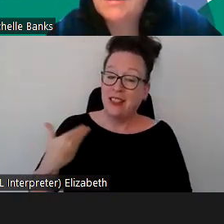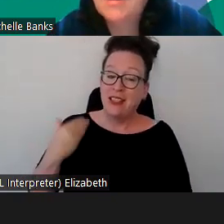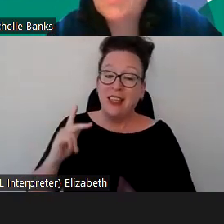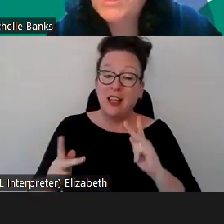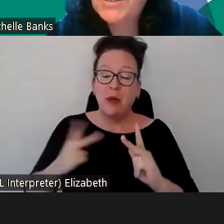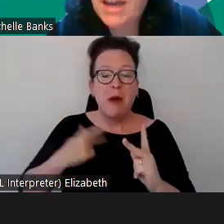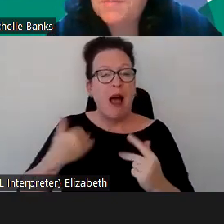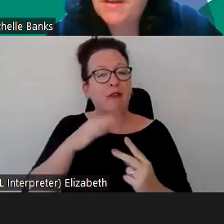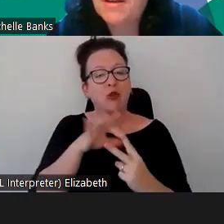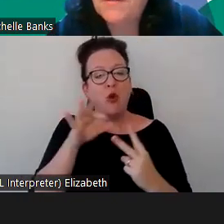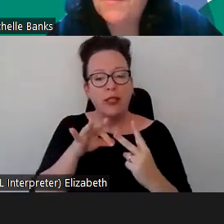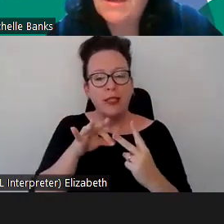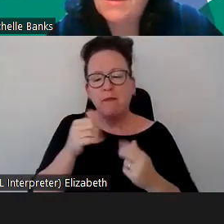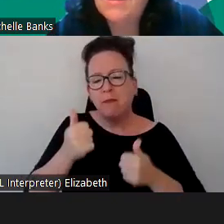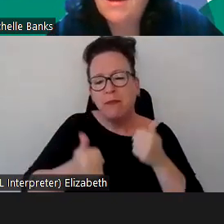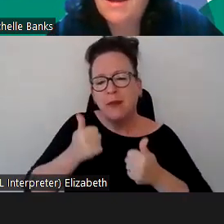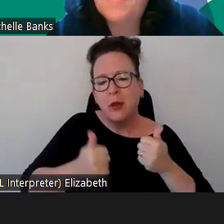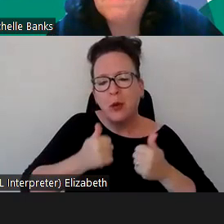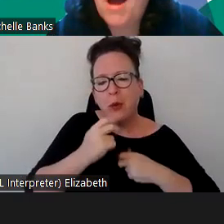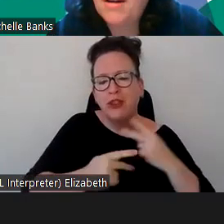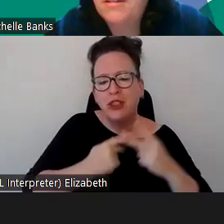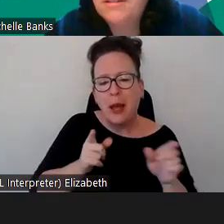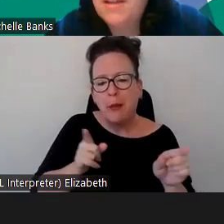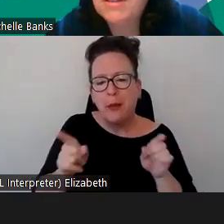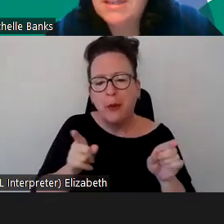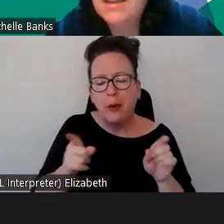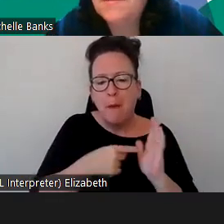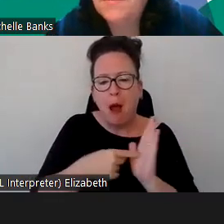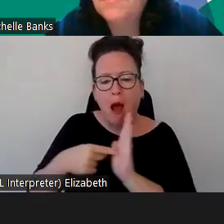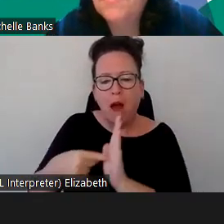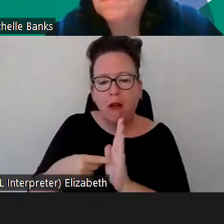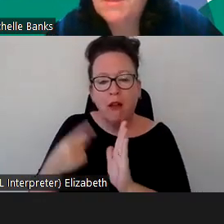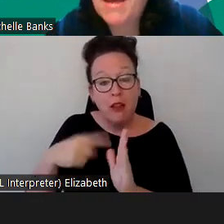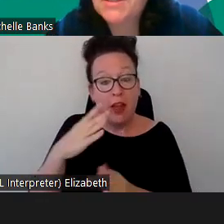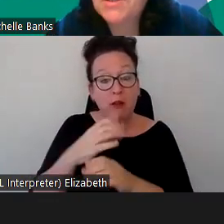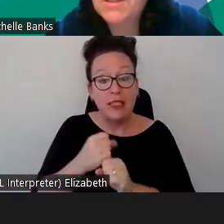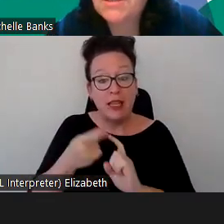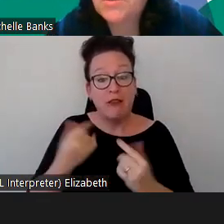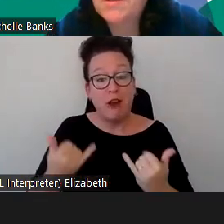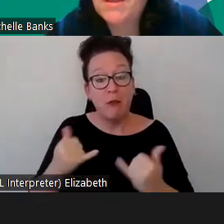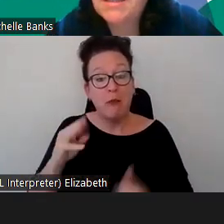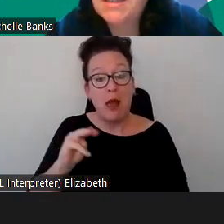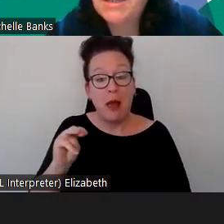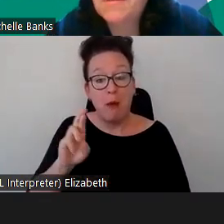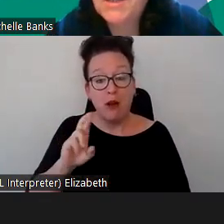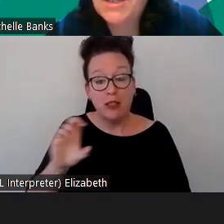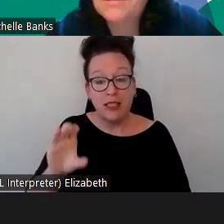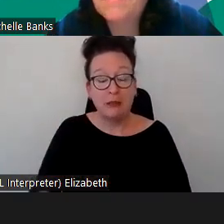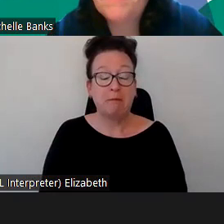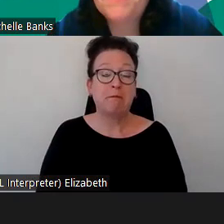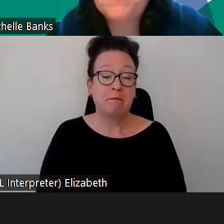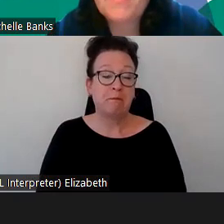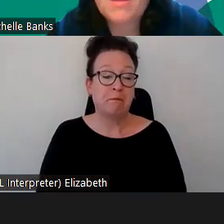choice on which type of model they receive from the Massachusetts Rehabilitation